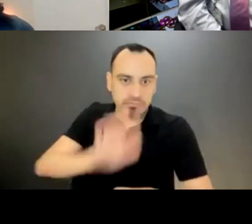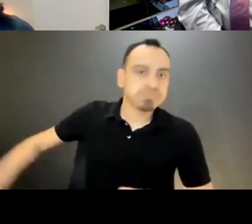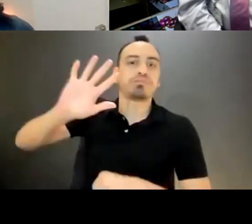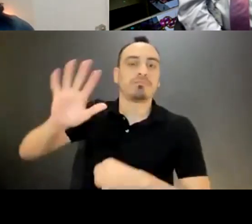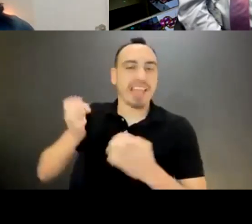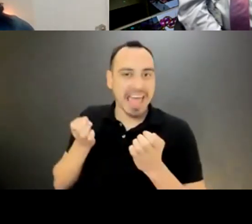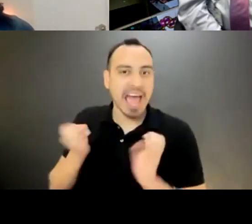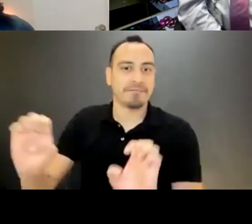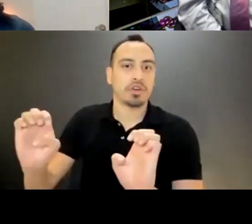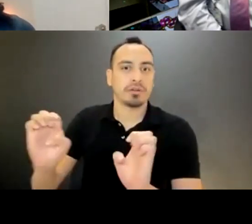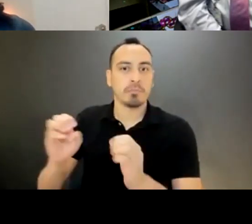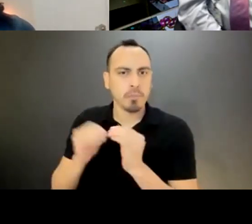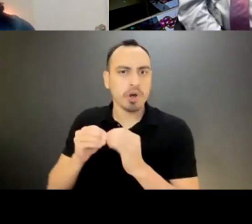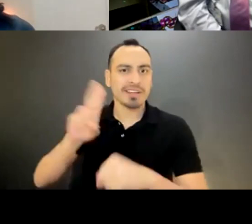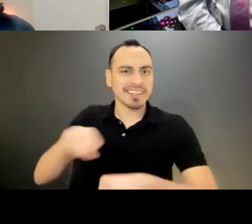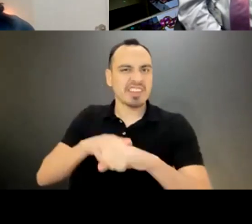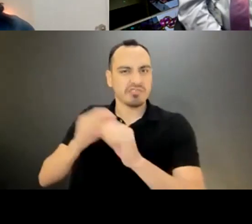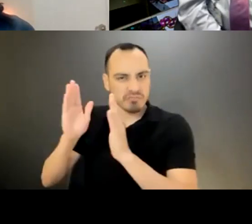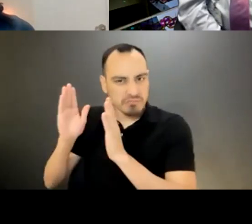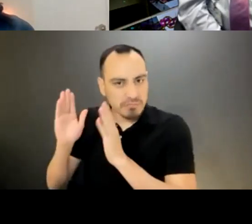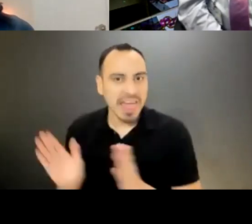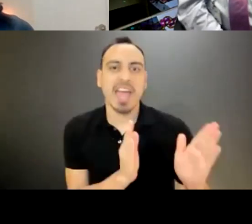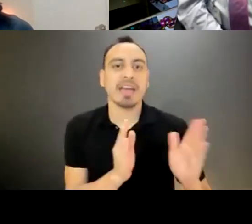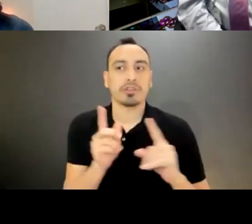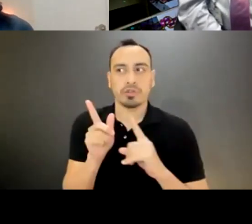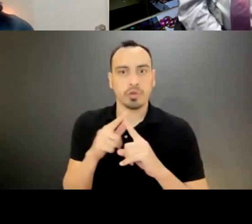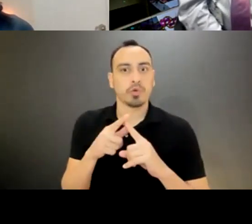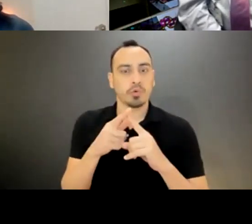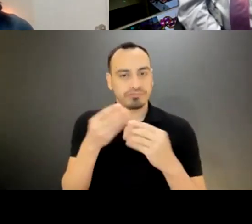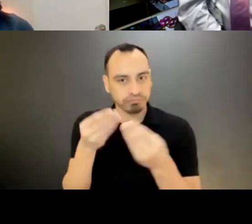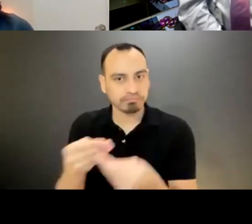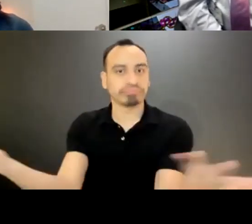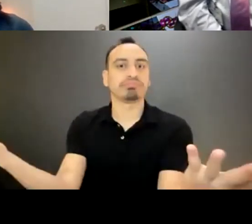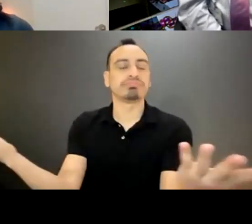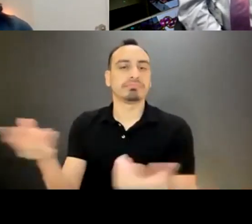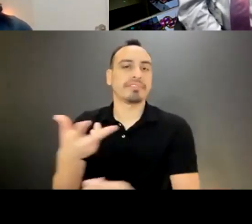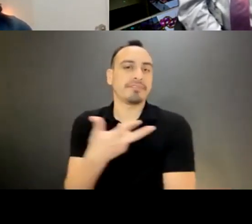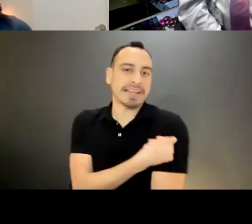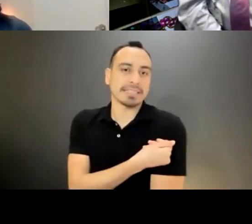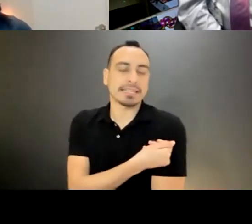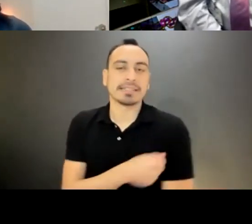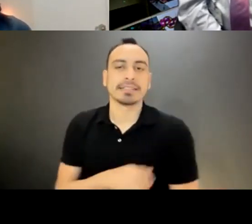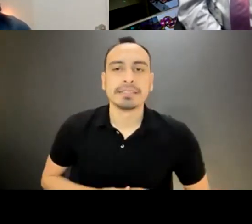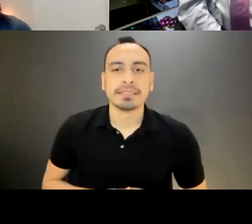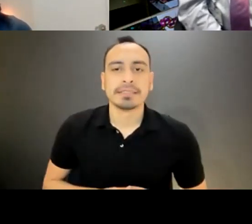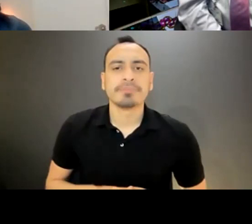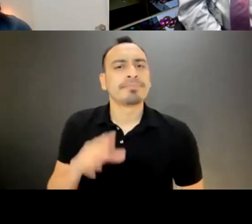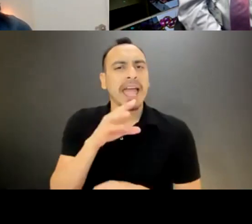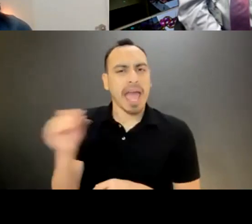strategic plan for being able to roll out the vaccine, and also a plan to increase